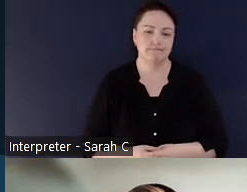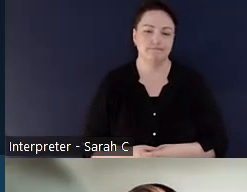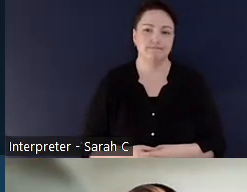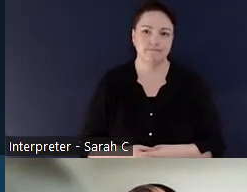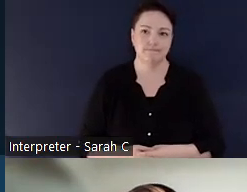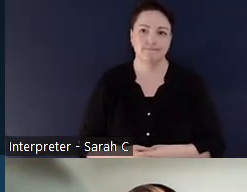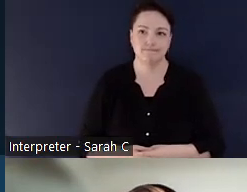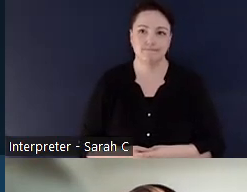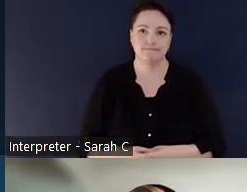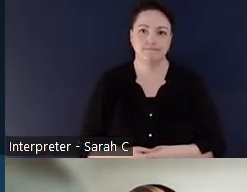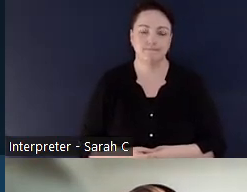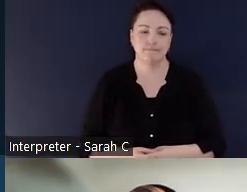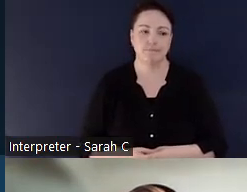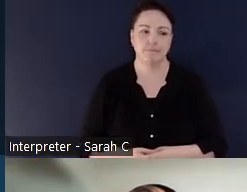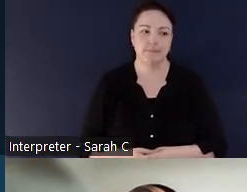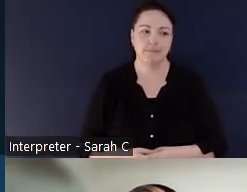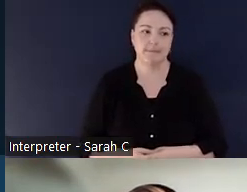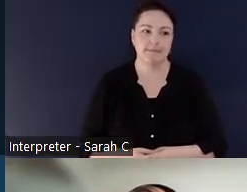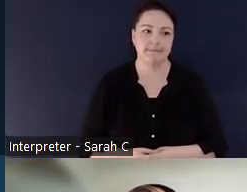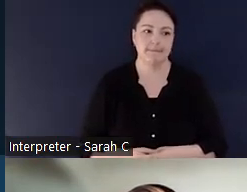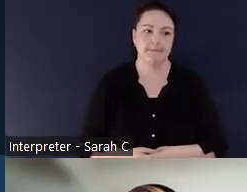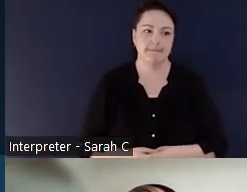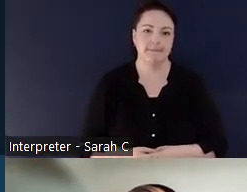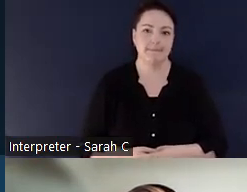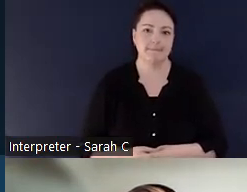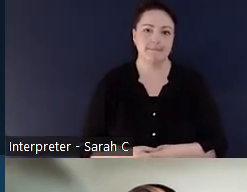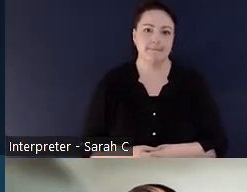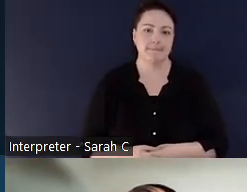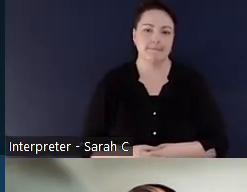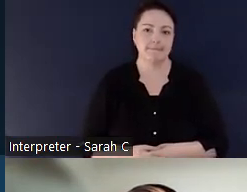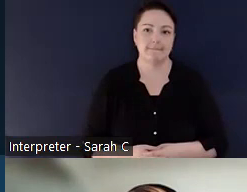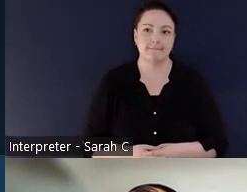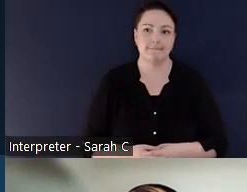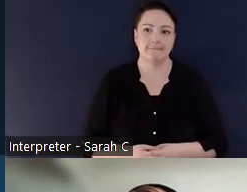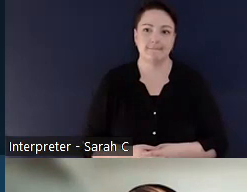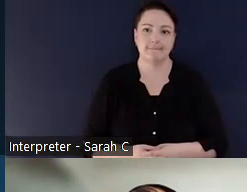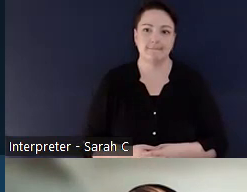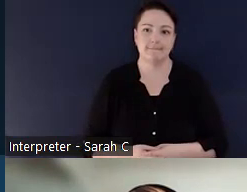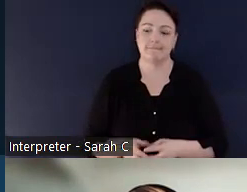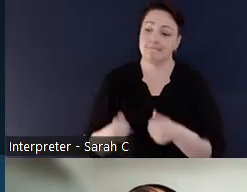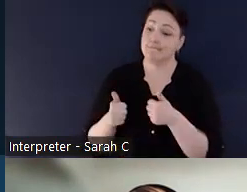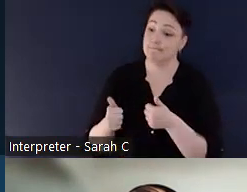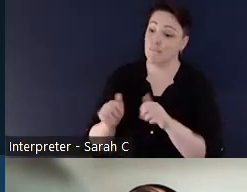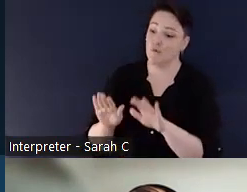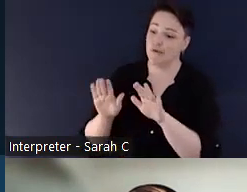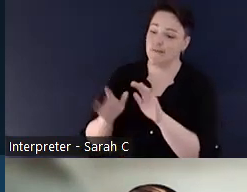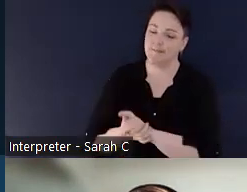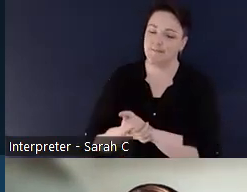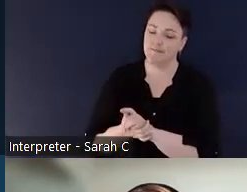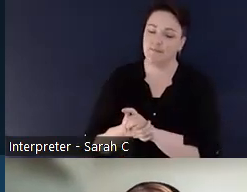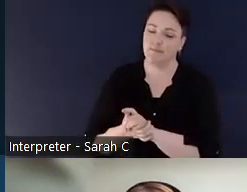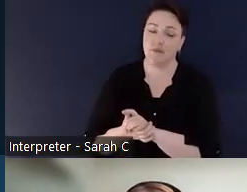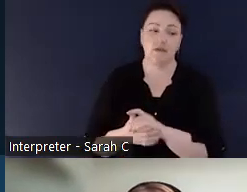Great, I see